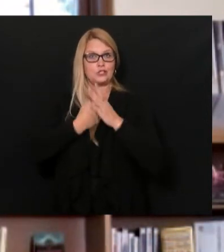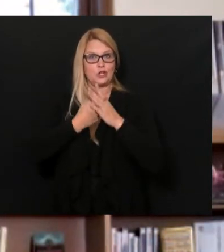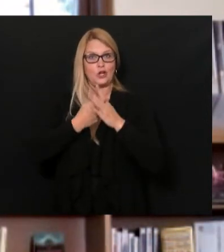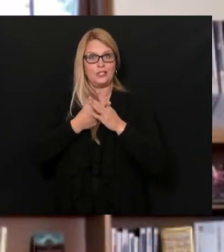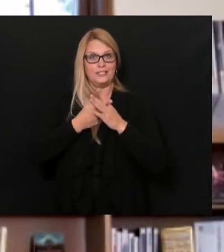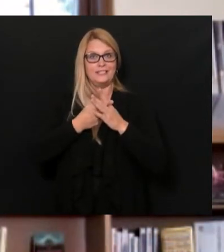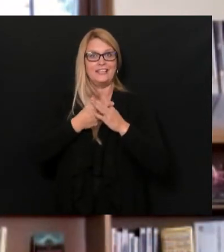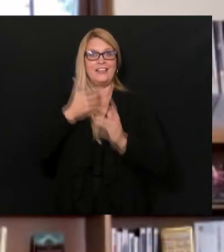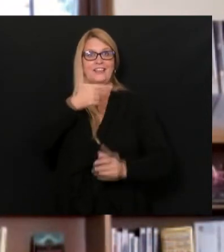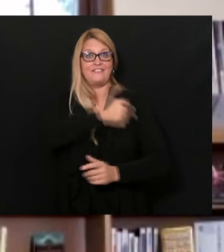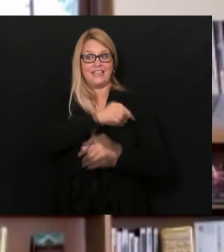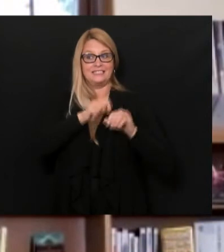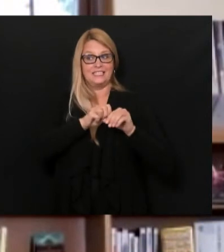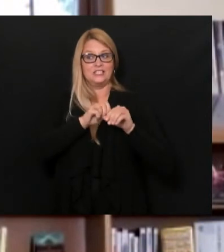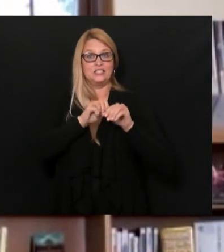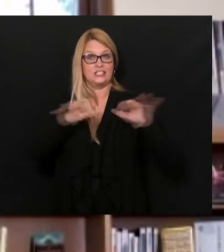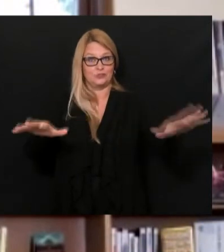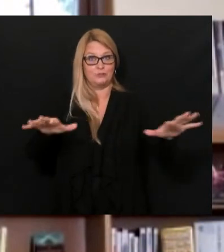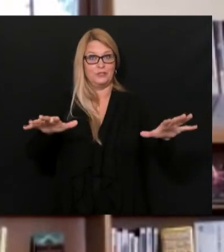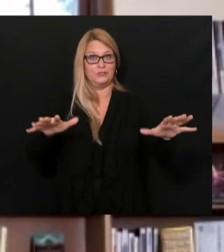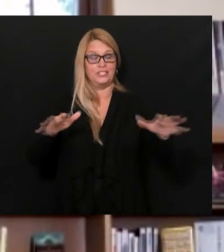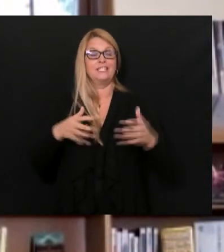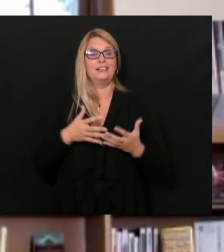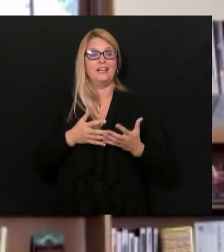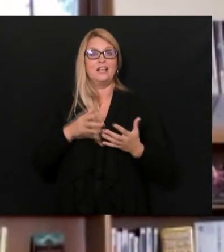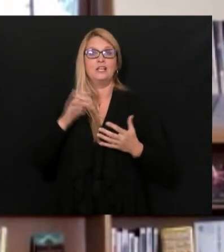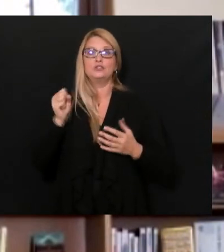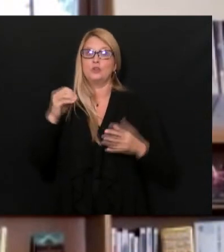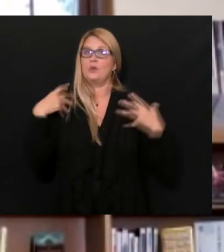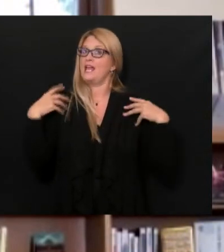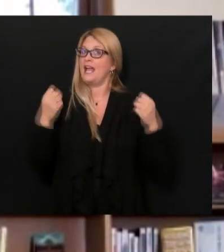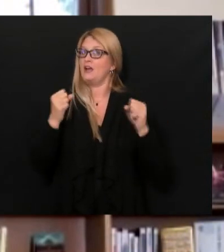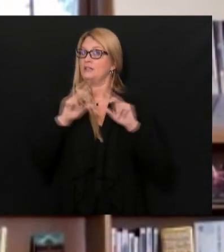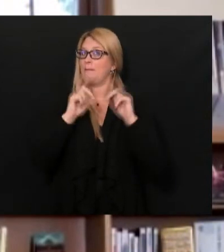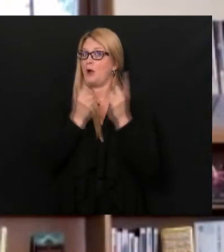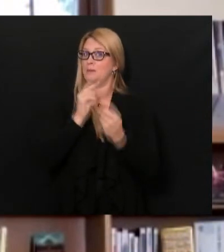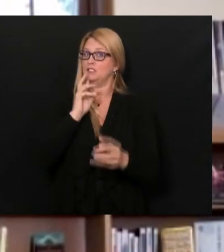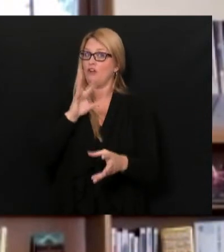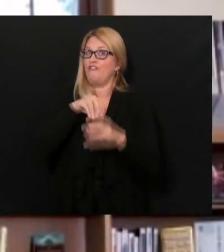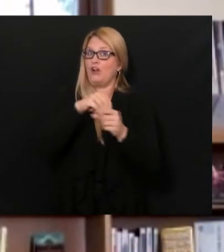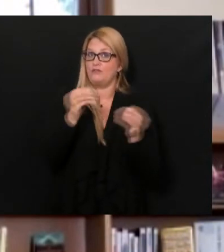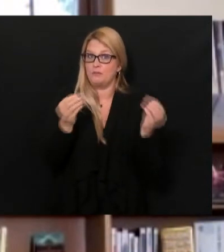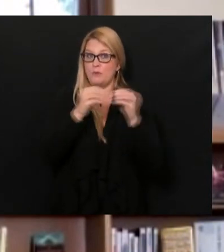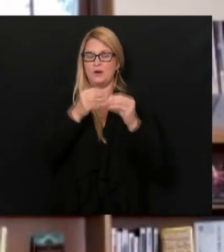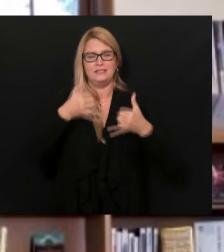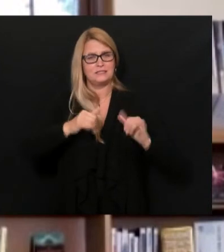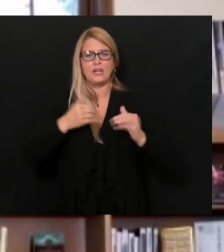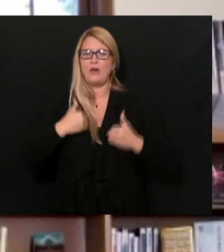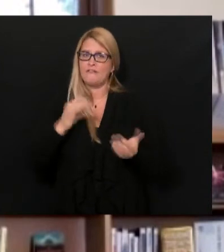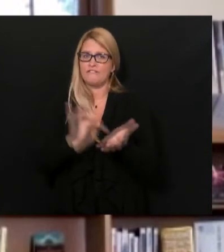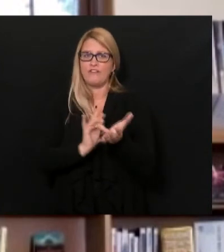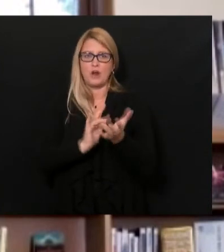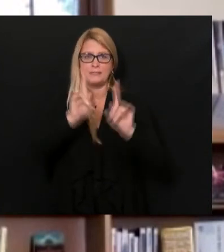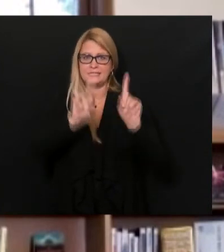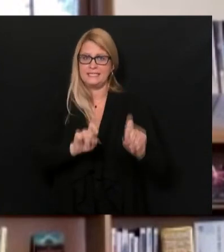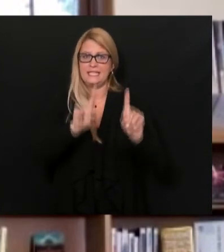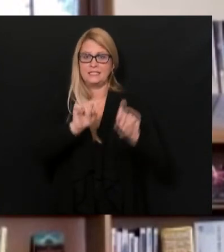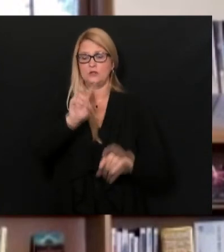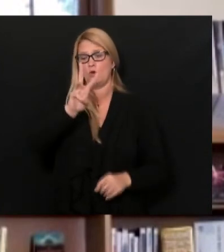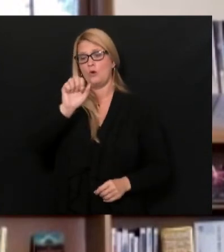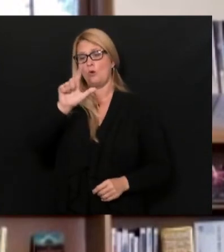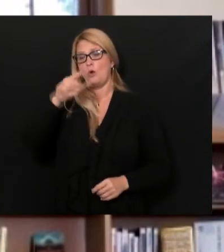our health departments do have to participate in that more. We do still have the pharmacy testing that's still available through Walgreens